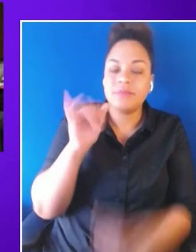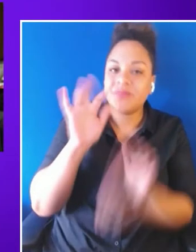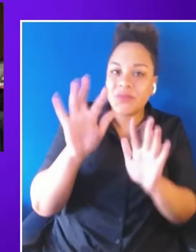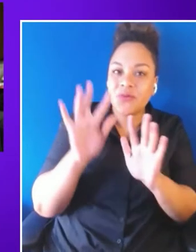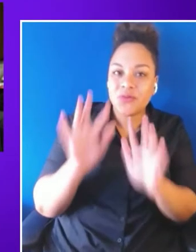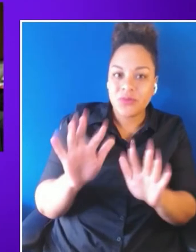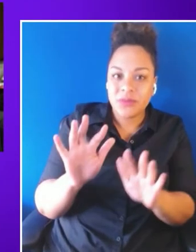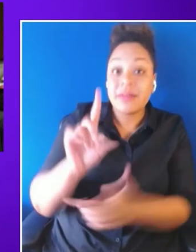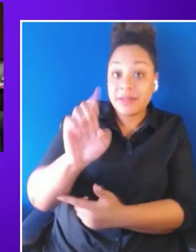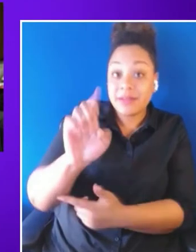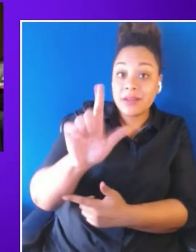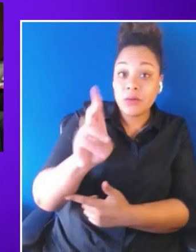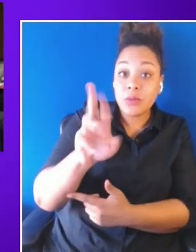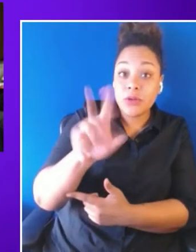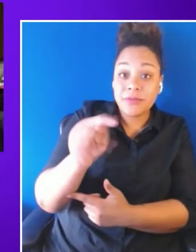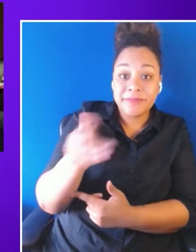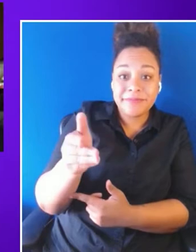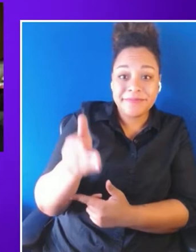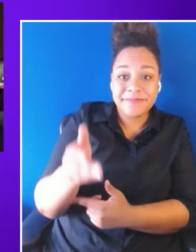Delbert.